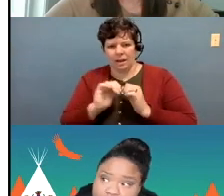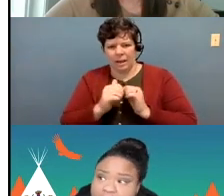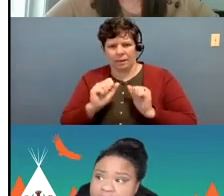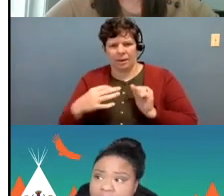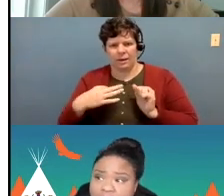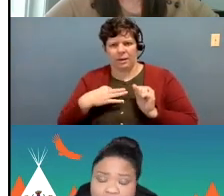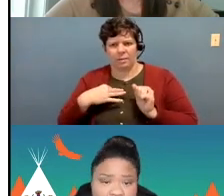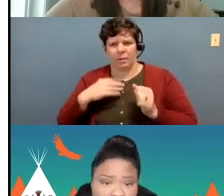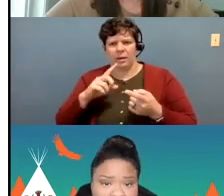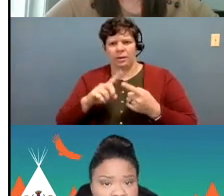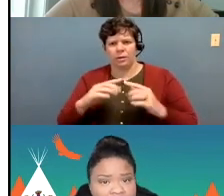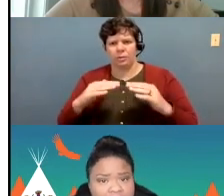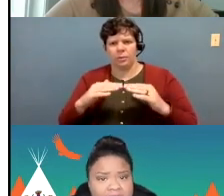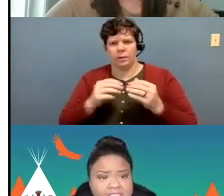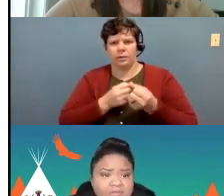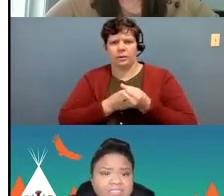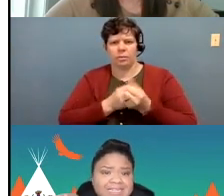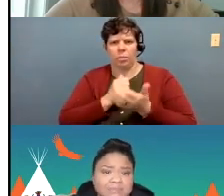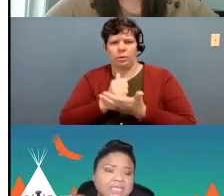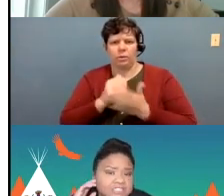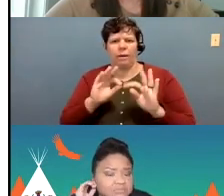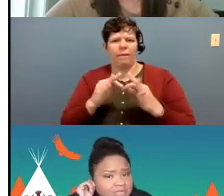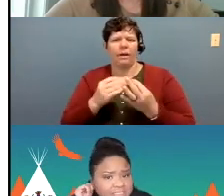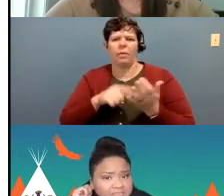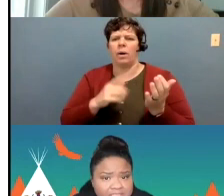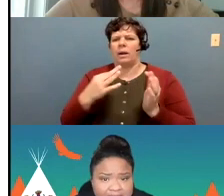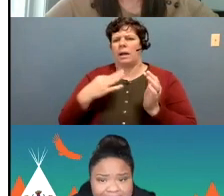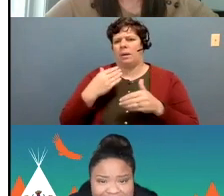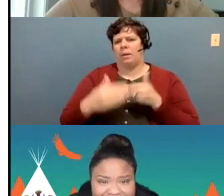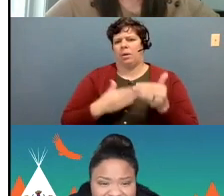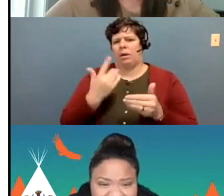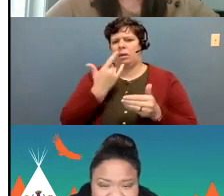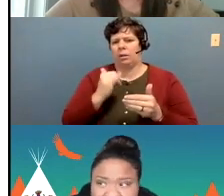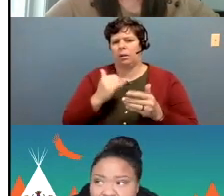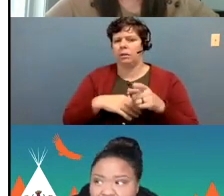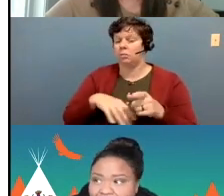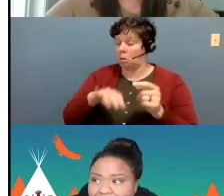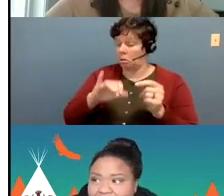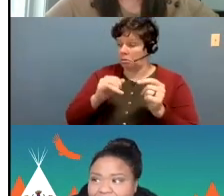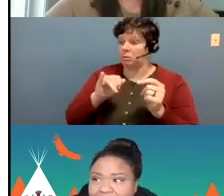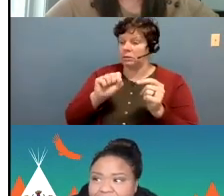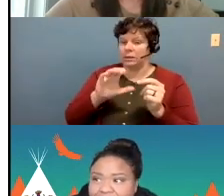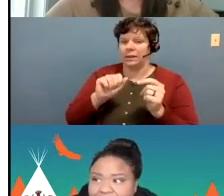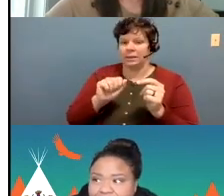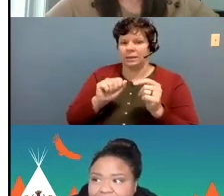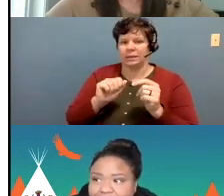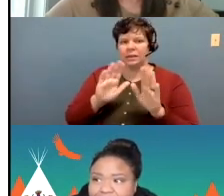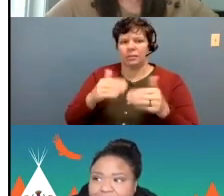to be a peer support to help families? What does that application process look like? Oh, sure. And I was going to provide a link for